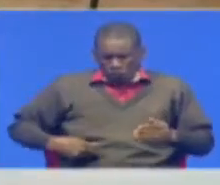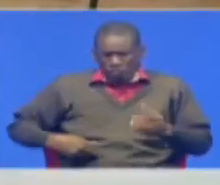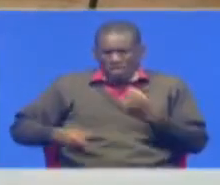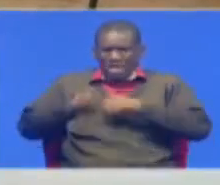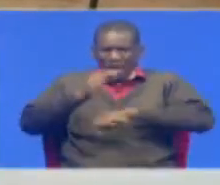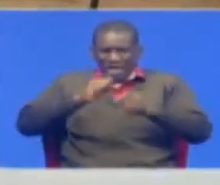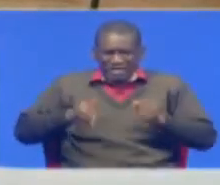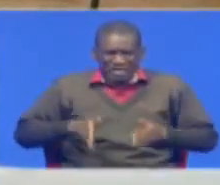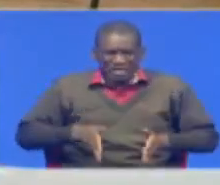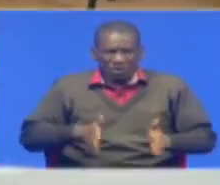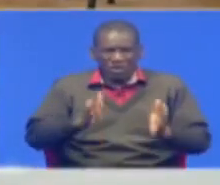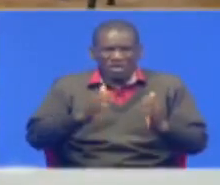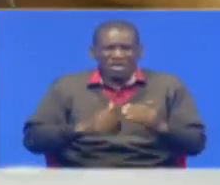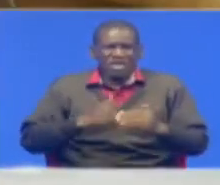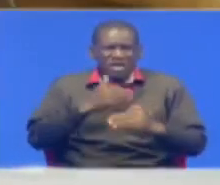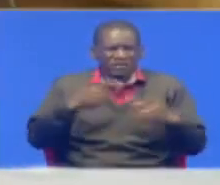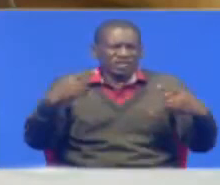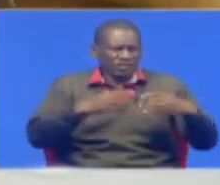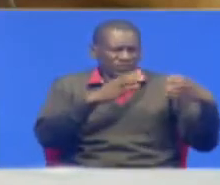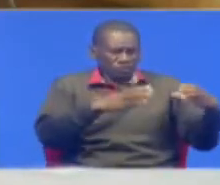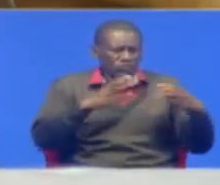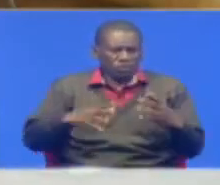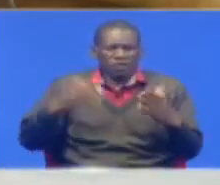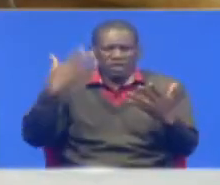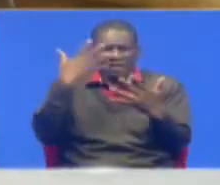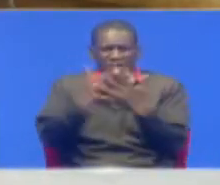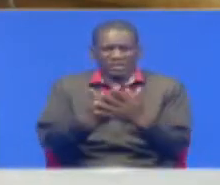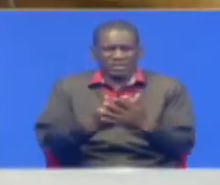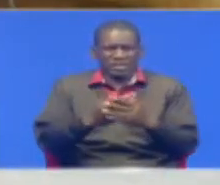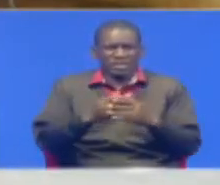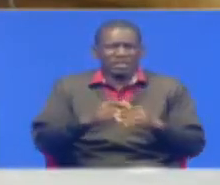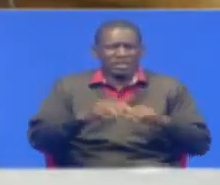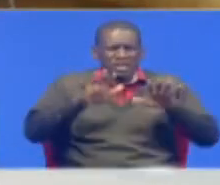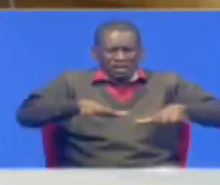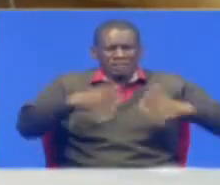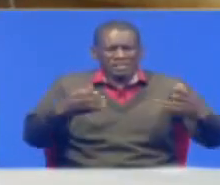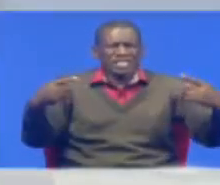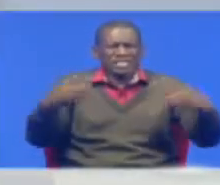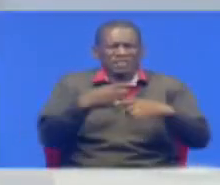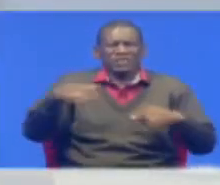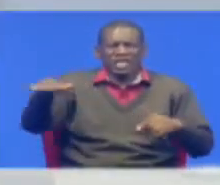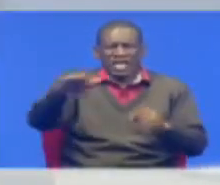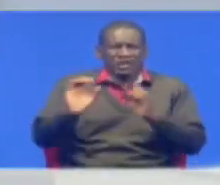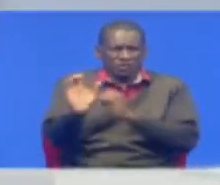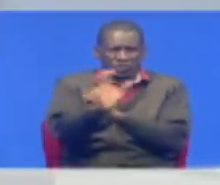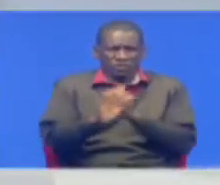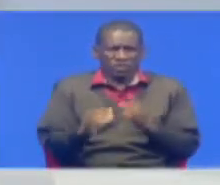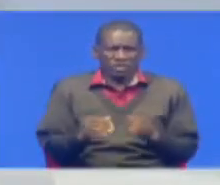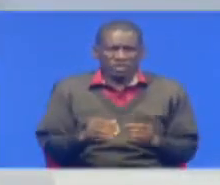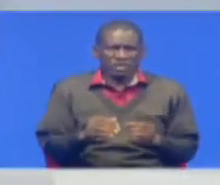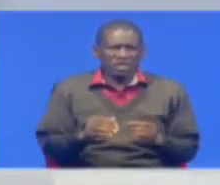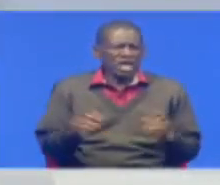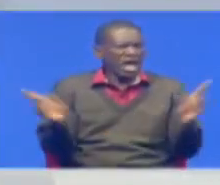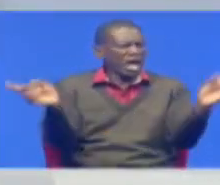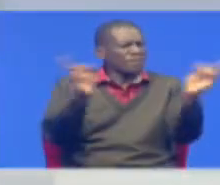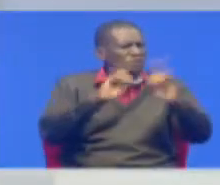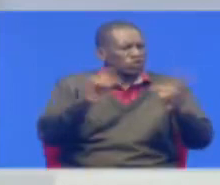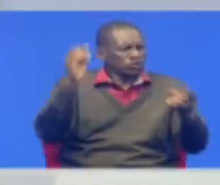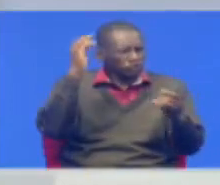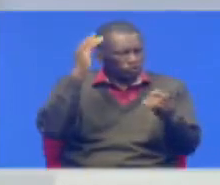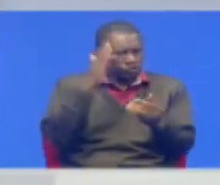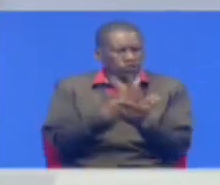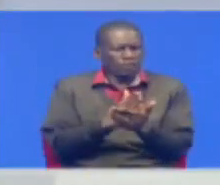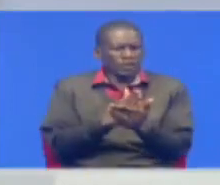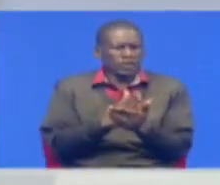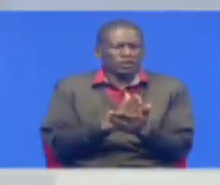coming after various groups were arrested partying against the law in various parts of the country. I am not retreating about